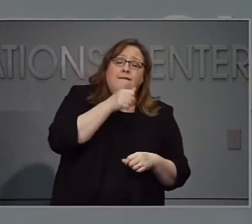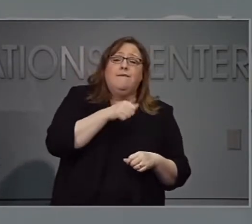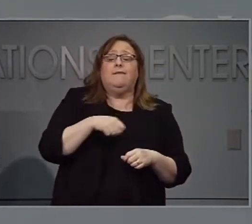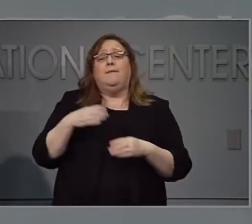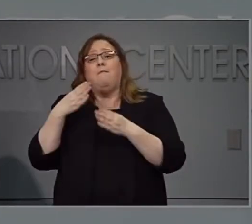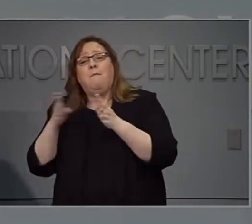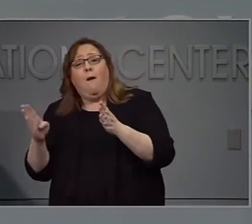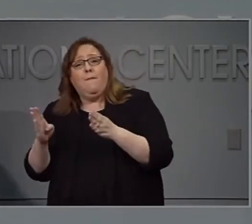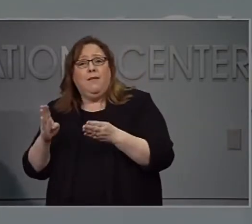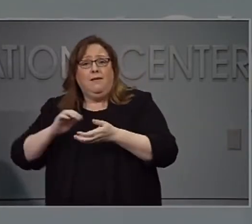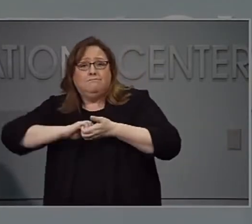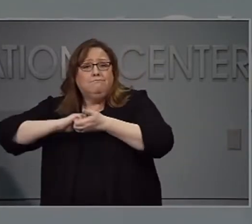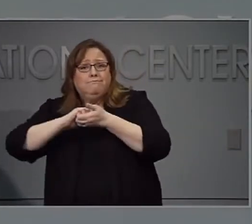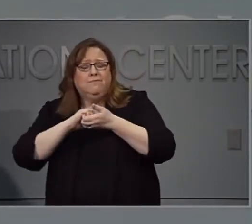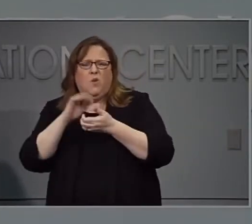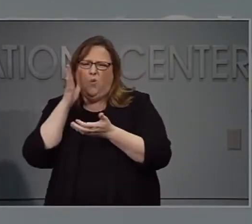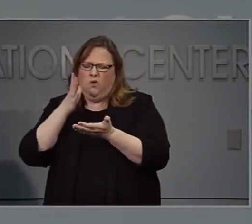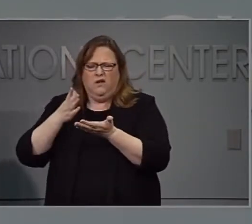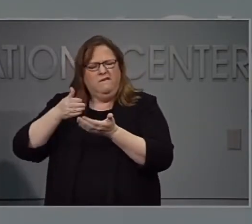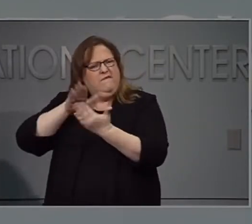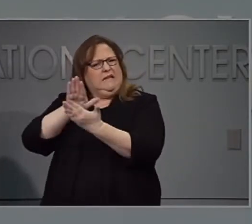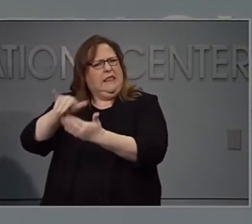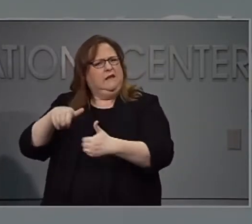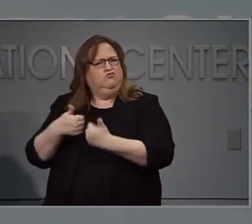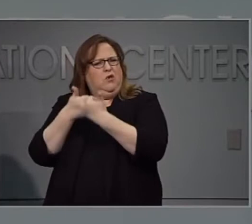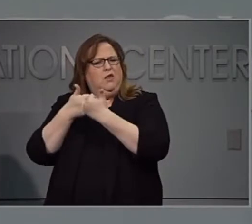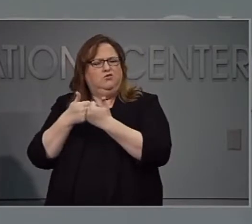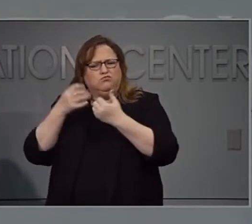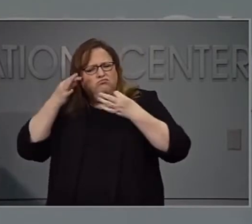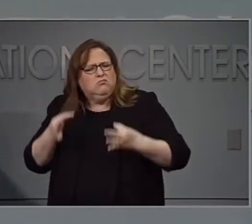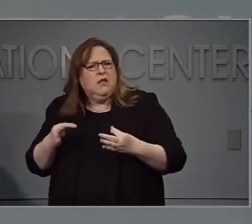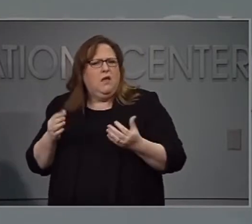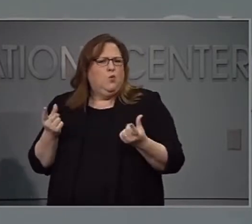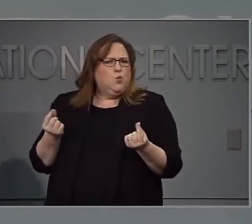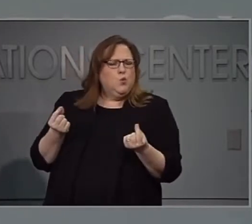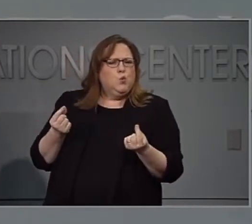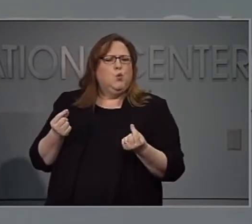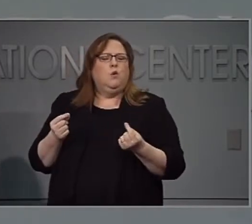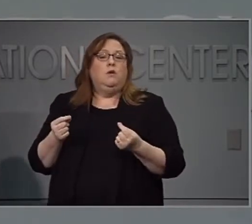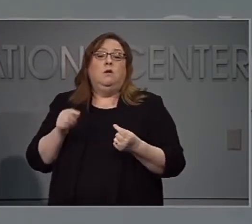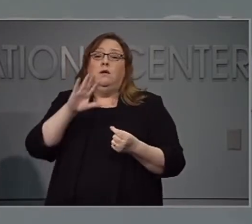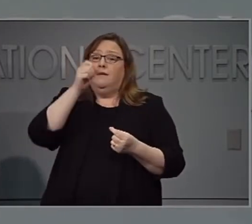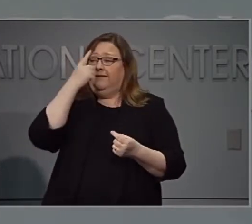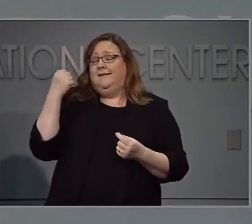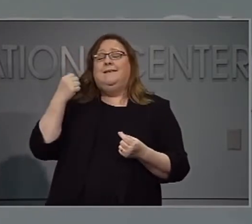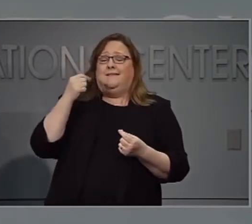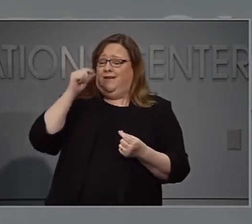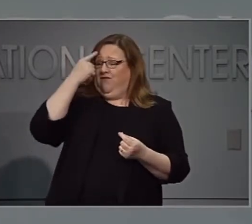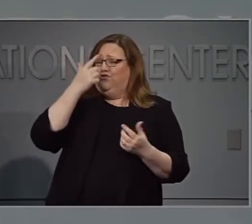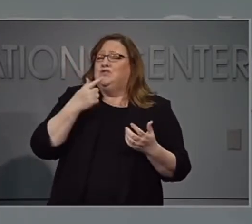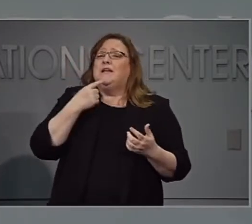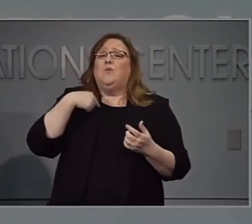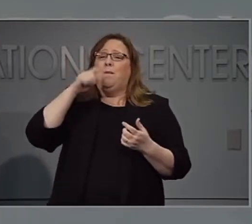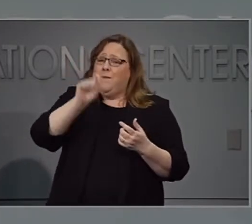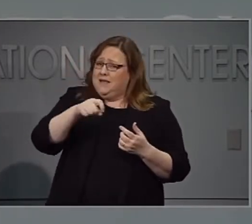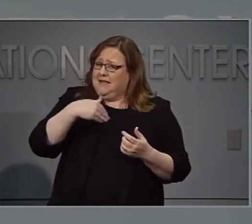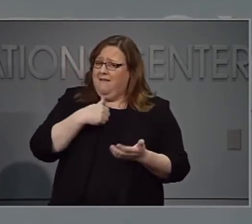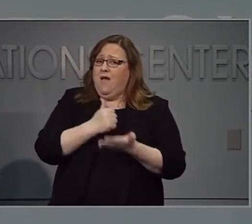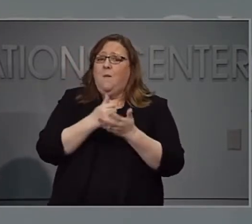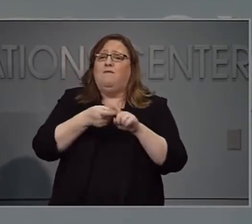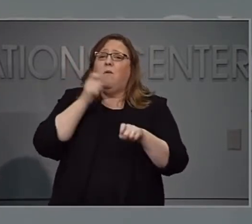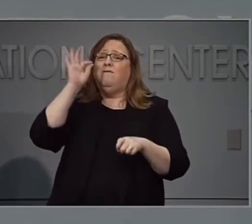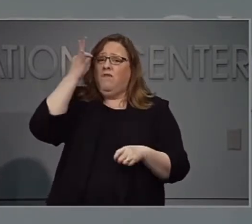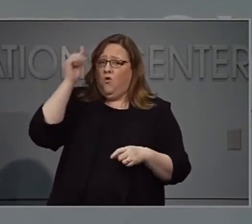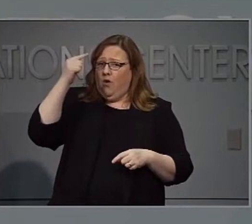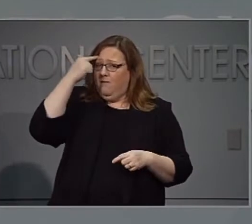be tackling this with us. Again, we do need help from the federal government on supplies and those protective equipment, but I feel